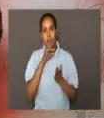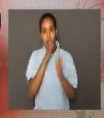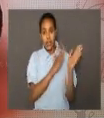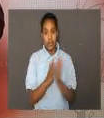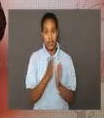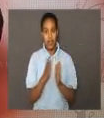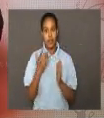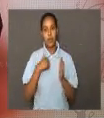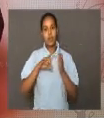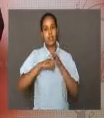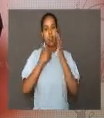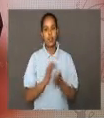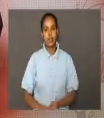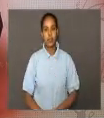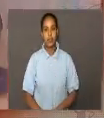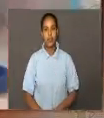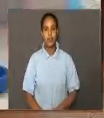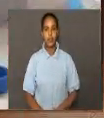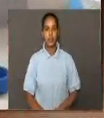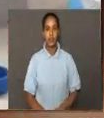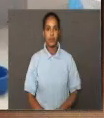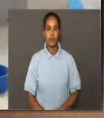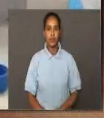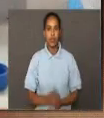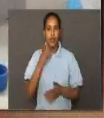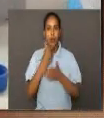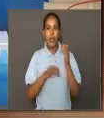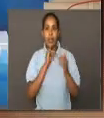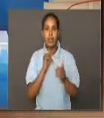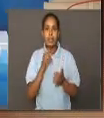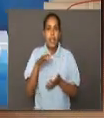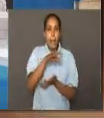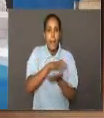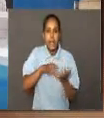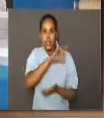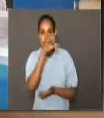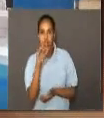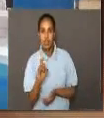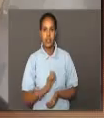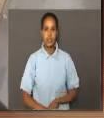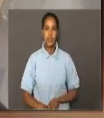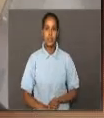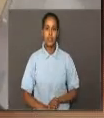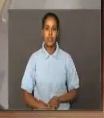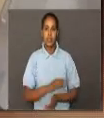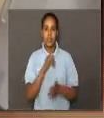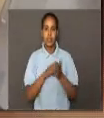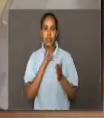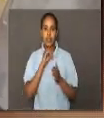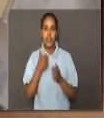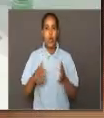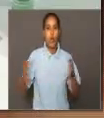ready, we will get started. What is a mixture? It is